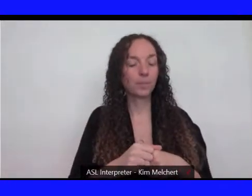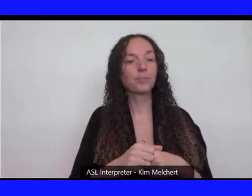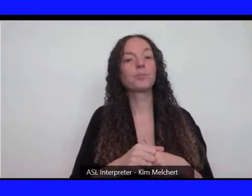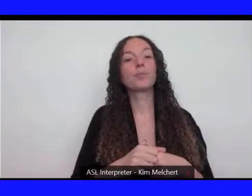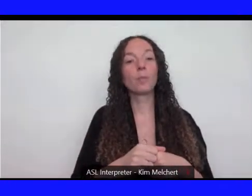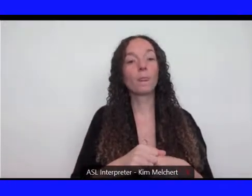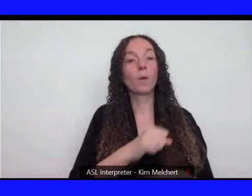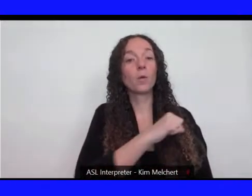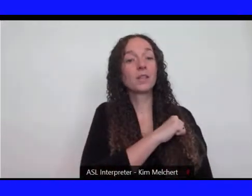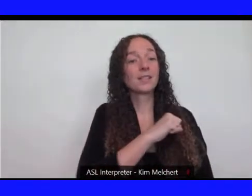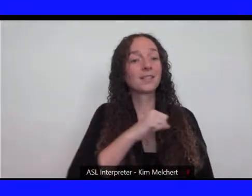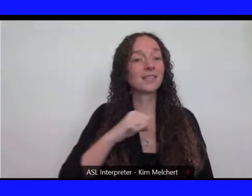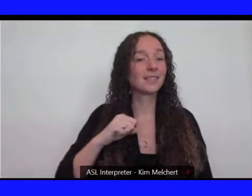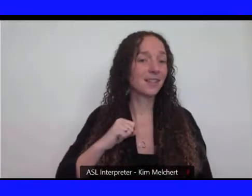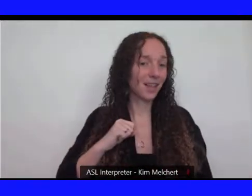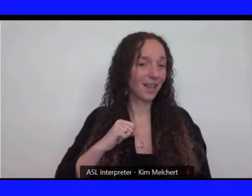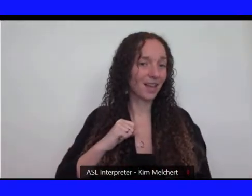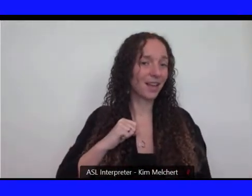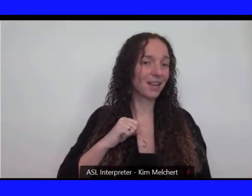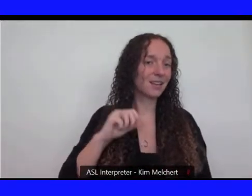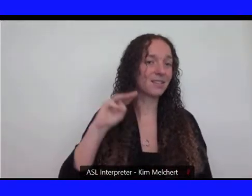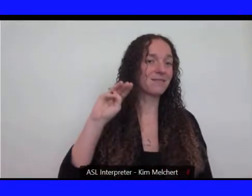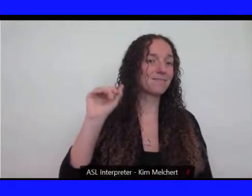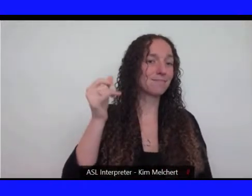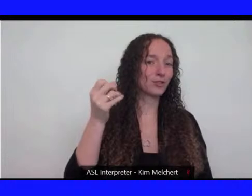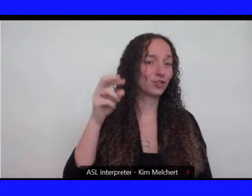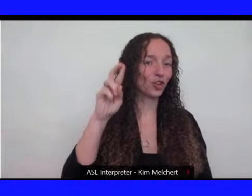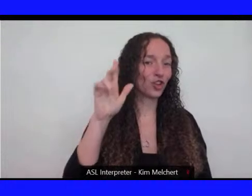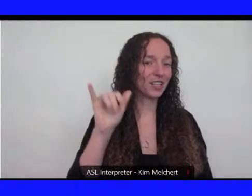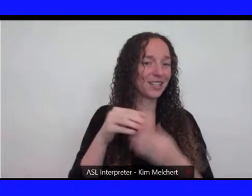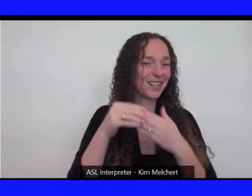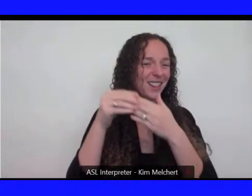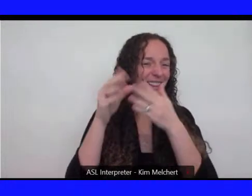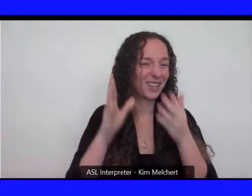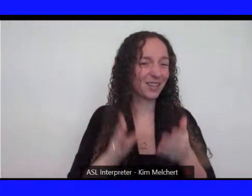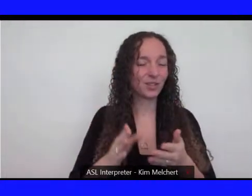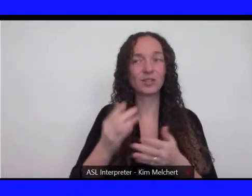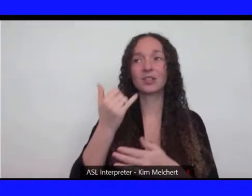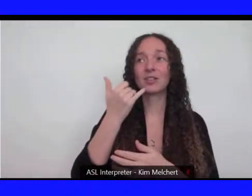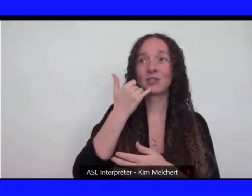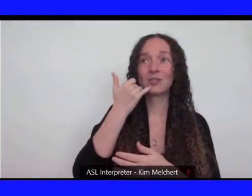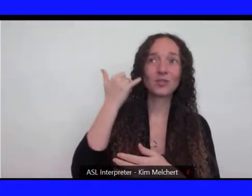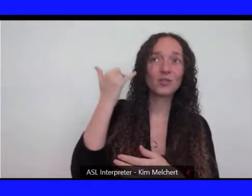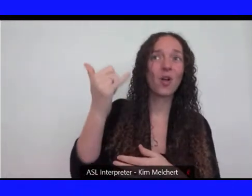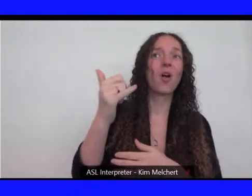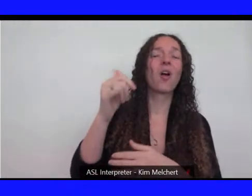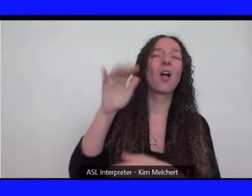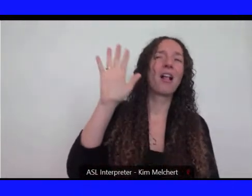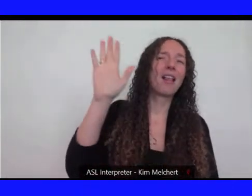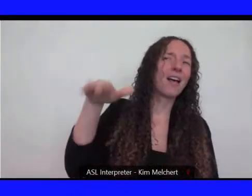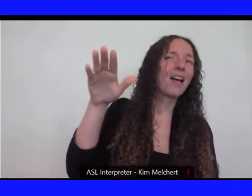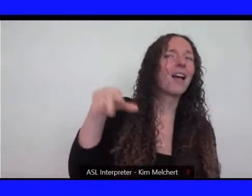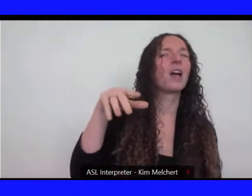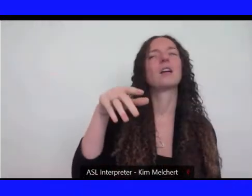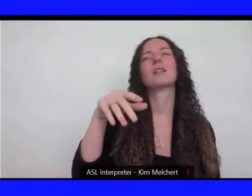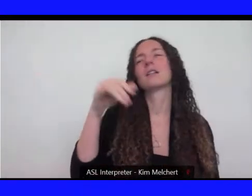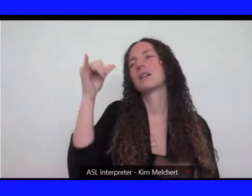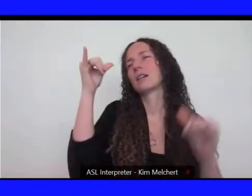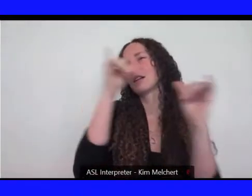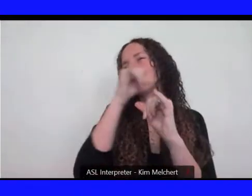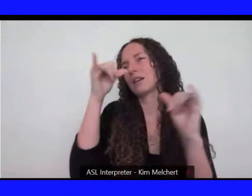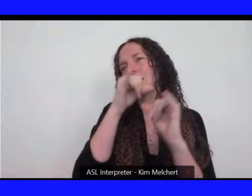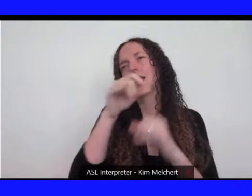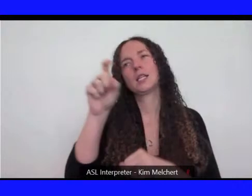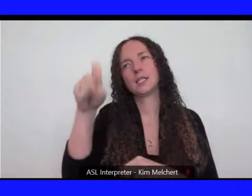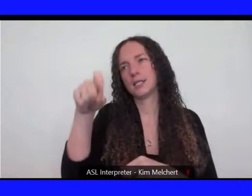Thank you, Sally. I think this is a very good question, but as Dr. Katz said, just articulating the conditions